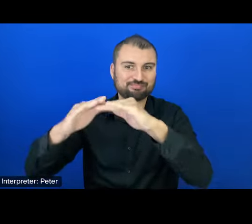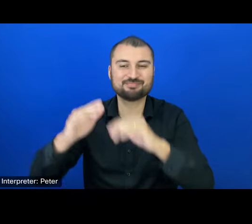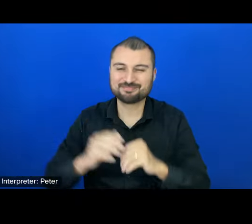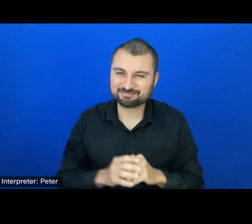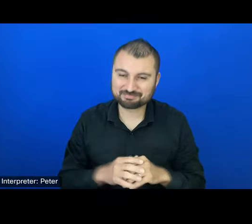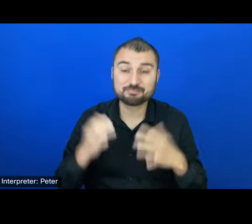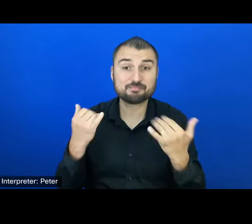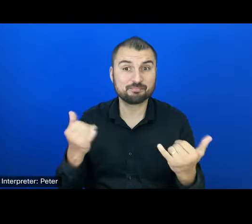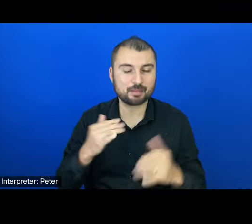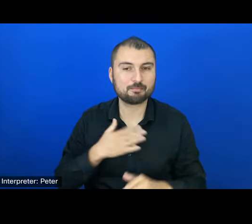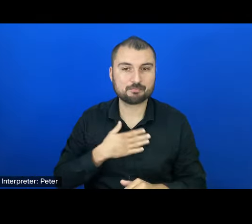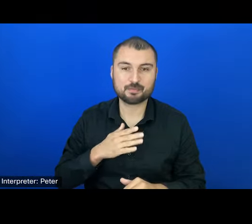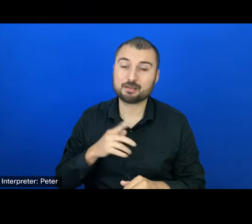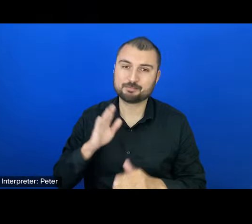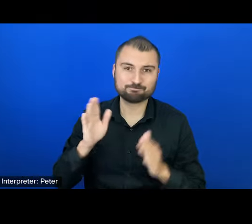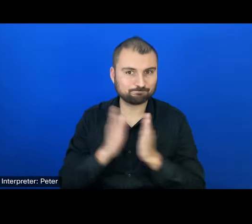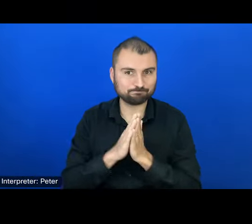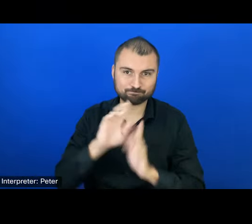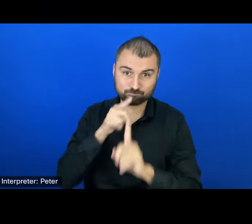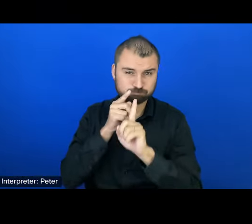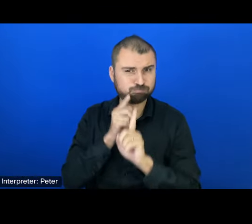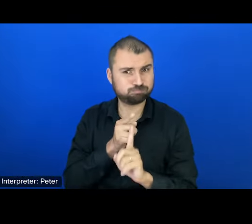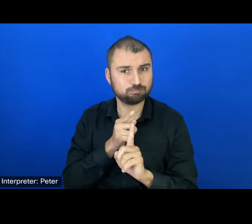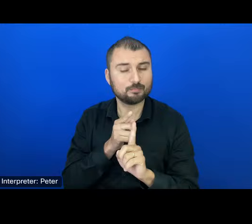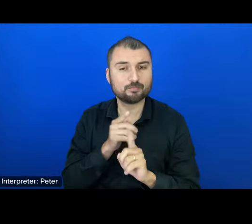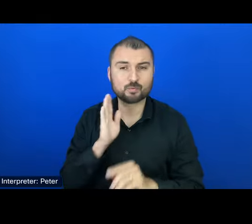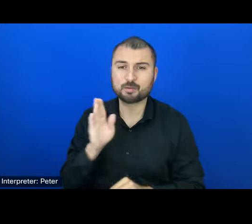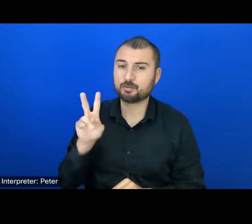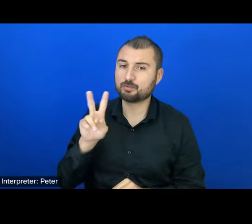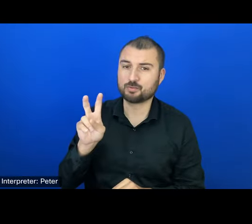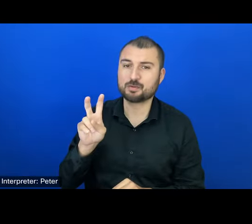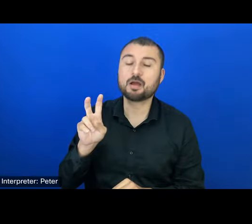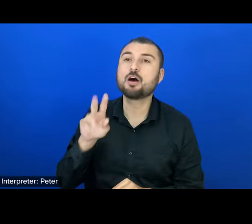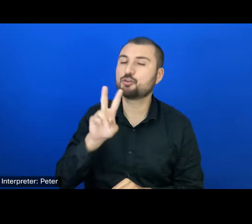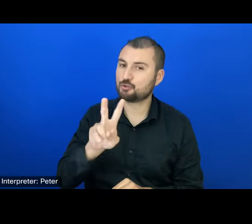my base request will be